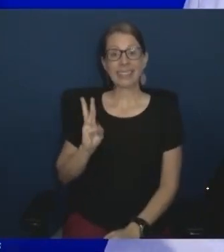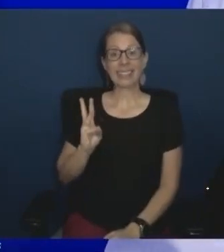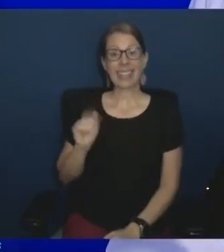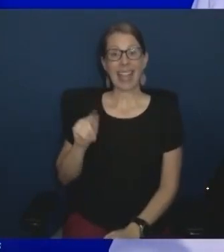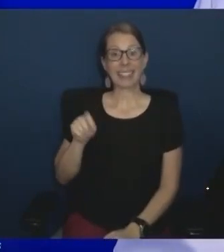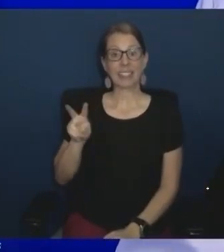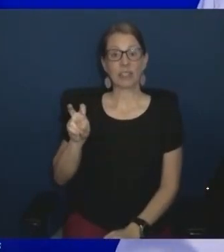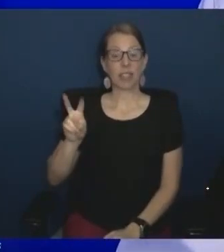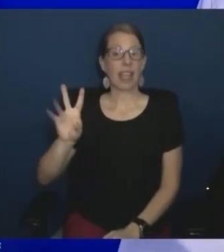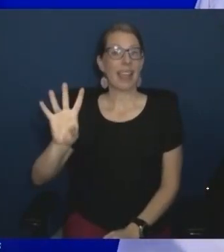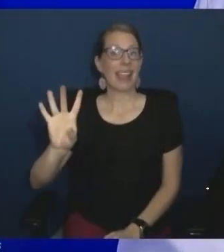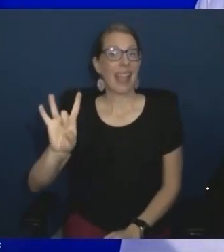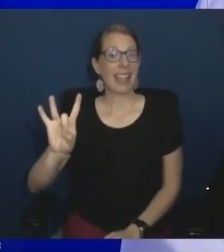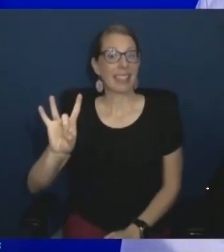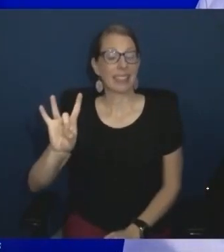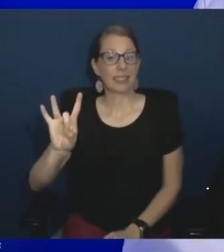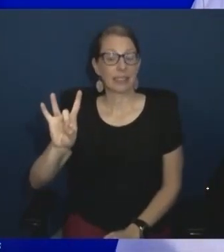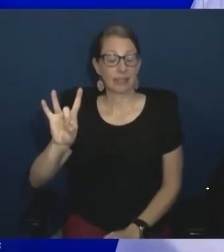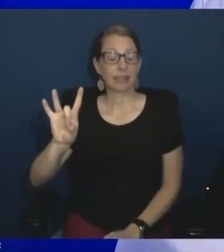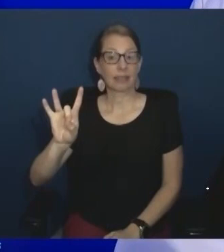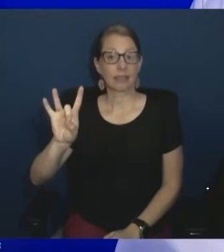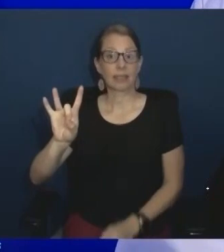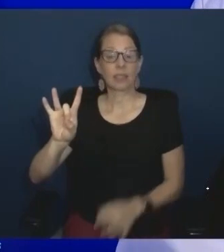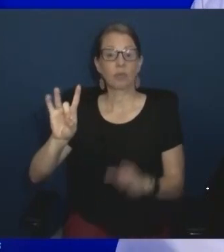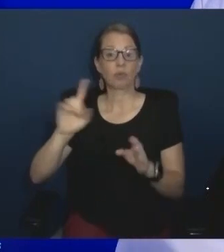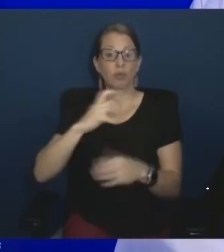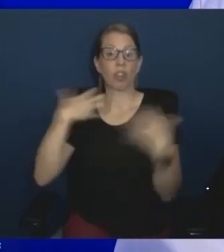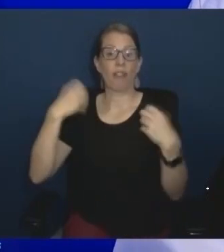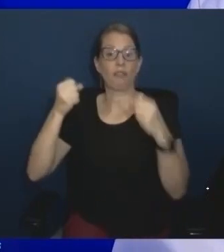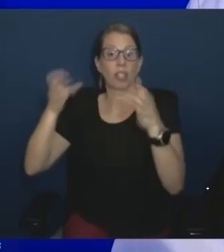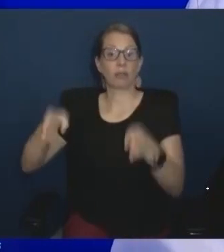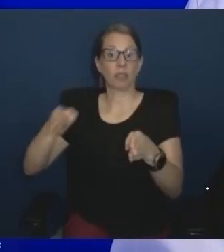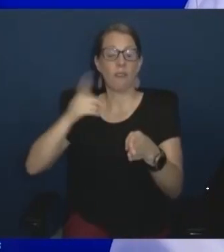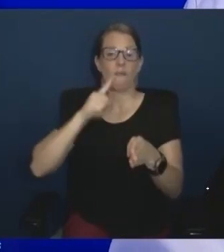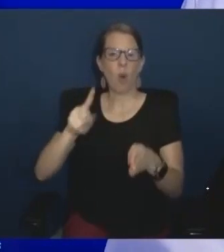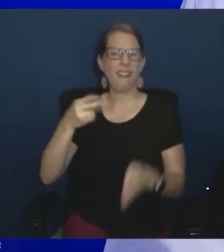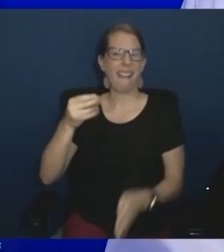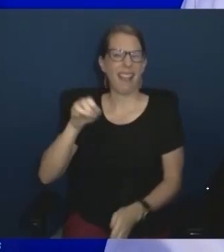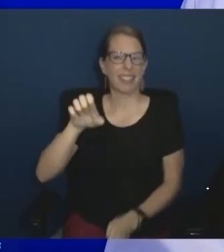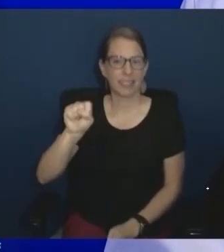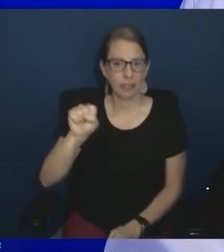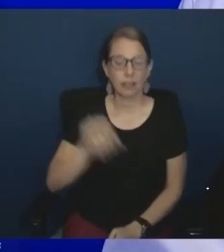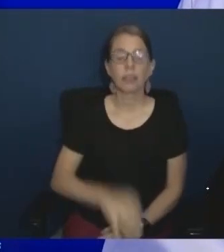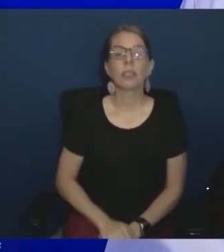as well. But overall, I think we're really optimistic and